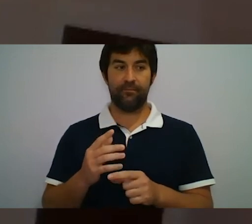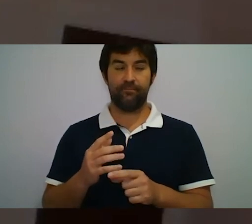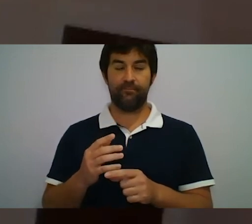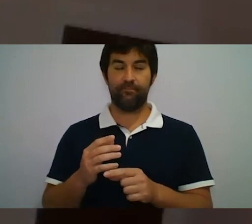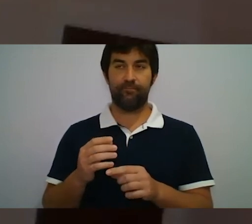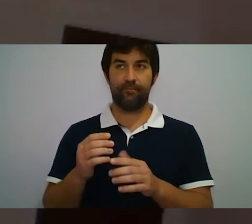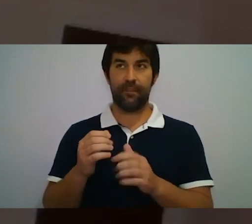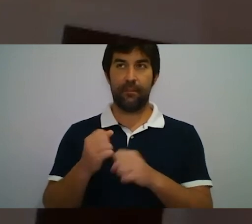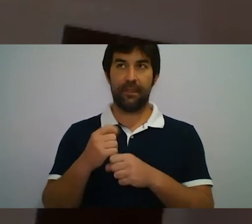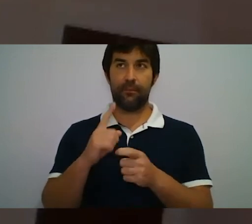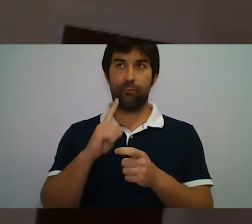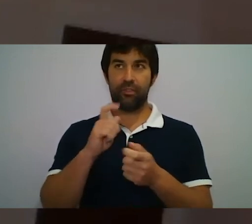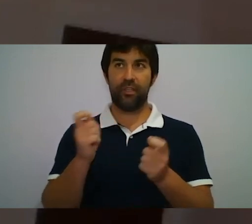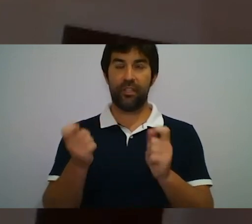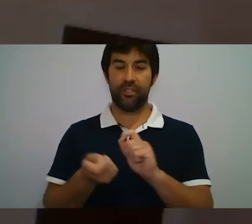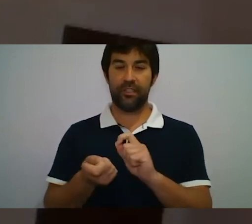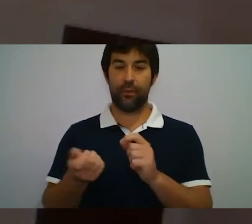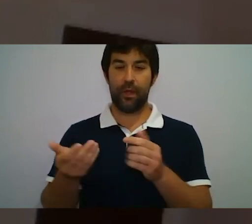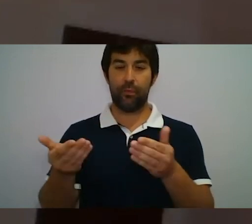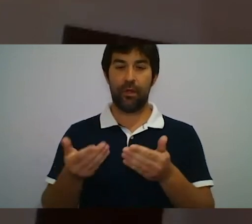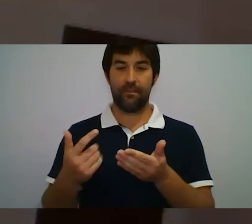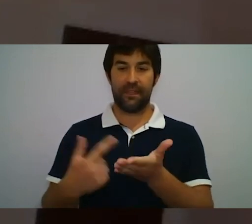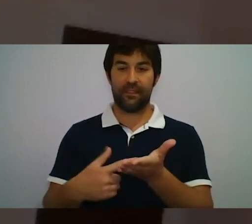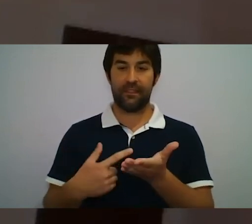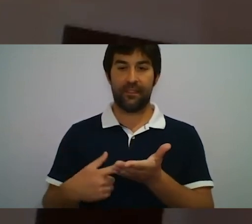just add to that